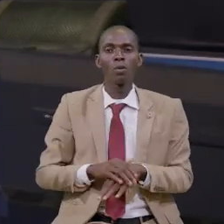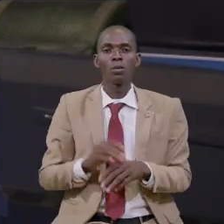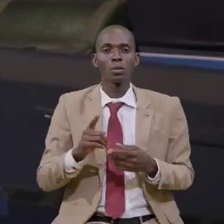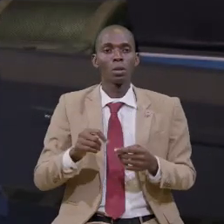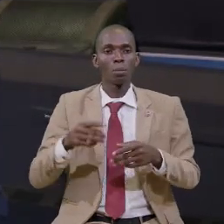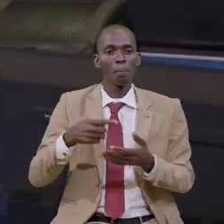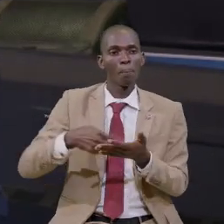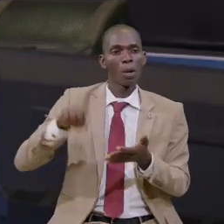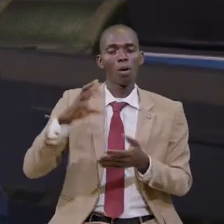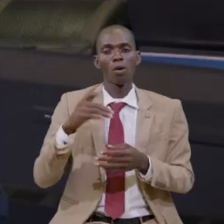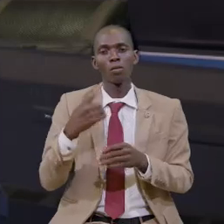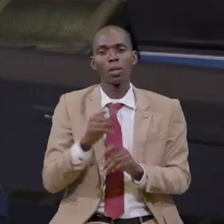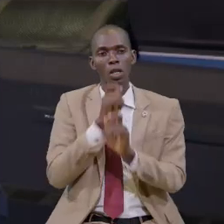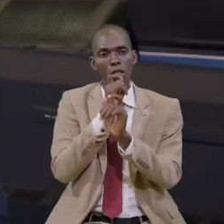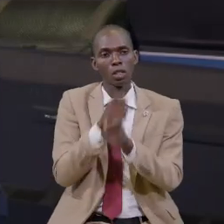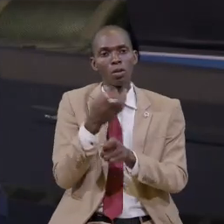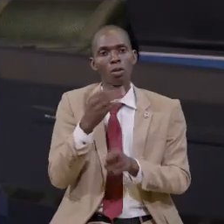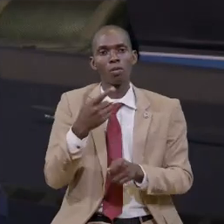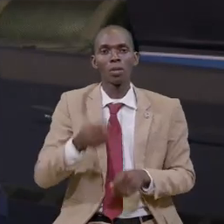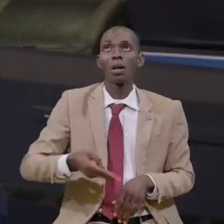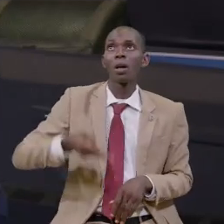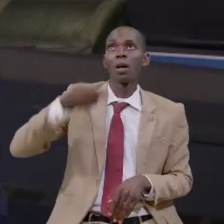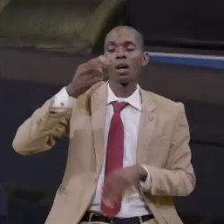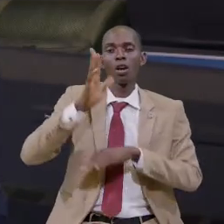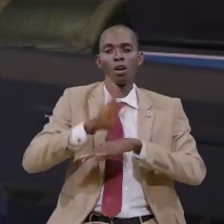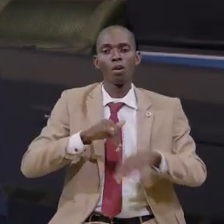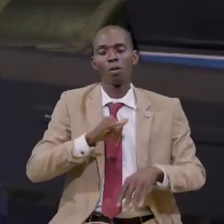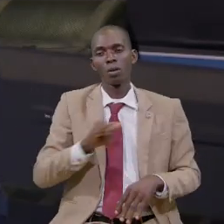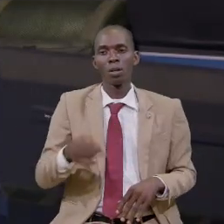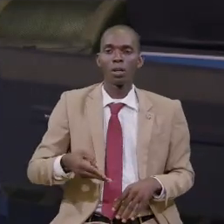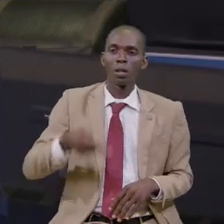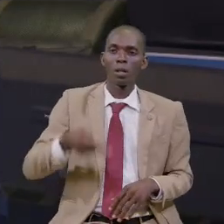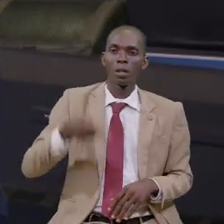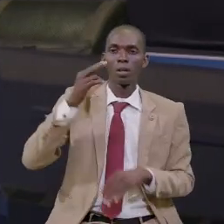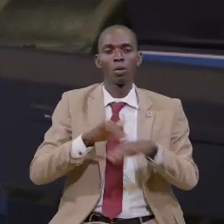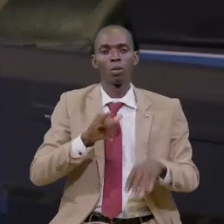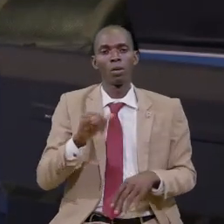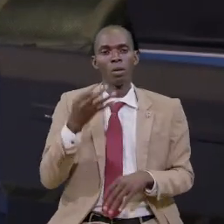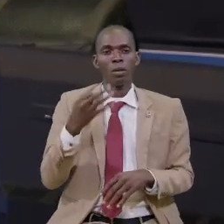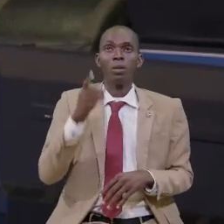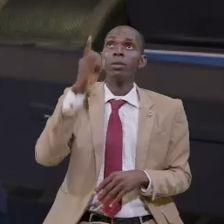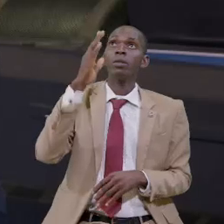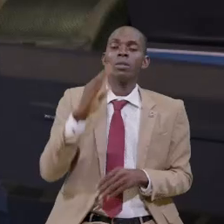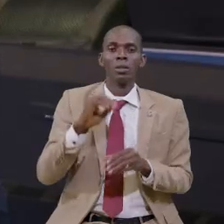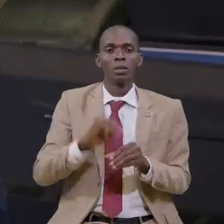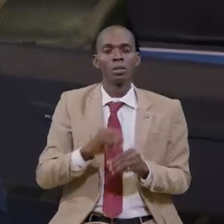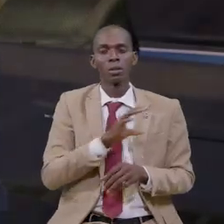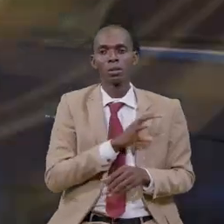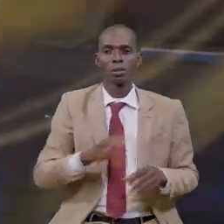the high calling. High calling of God in